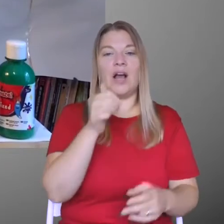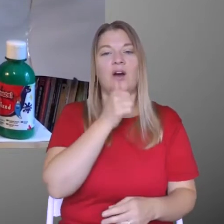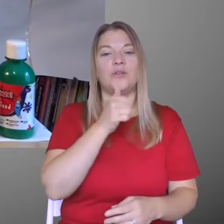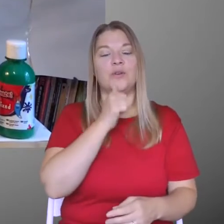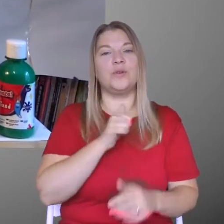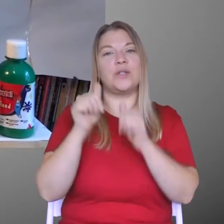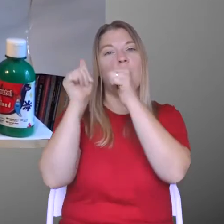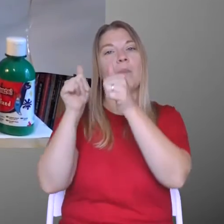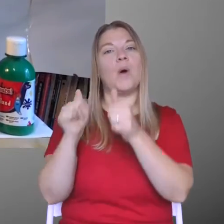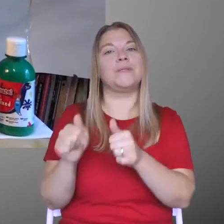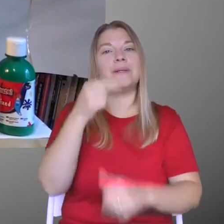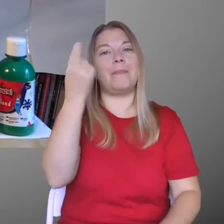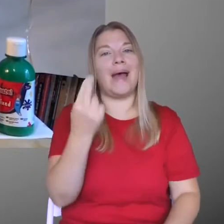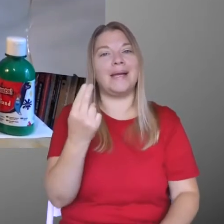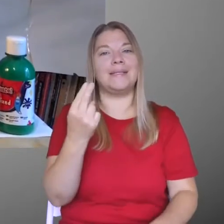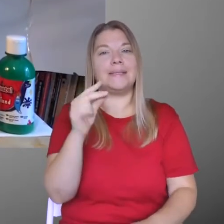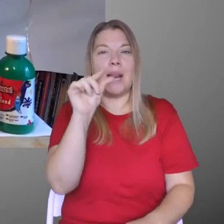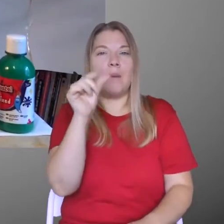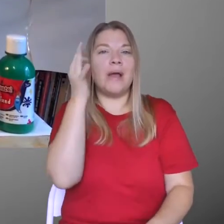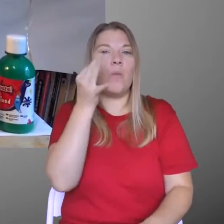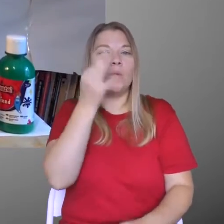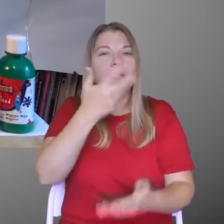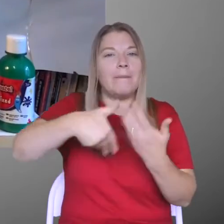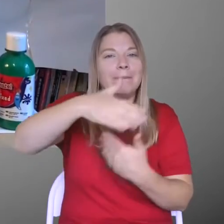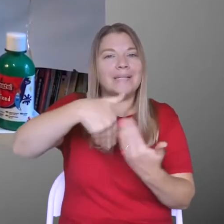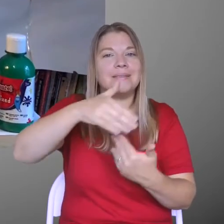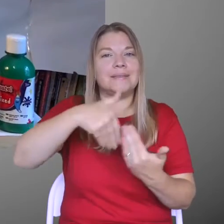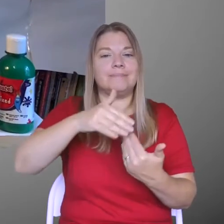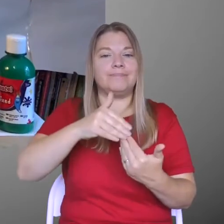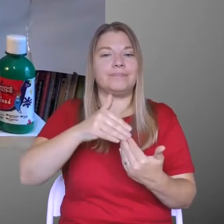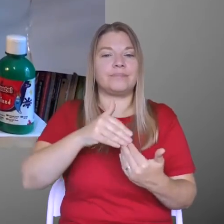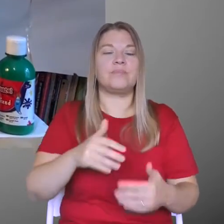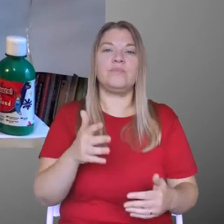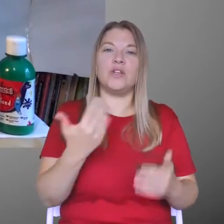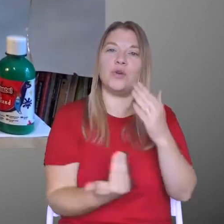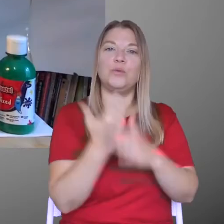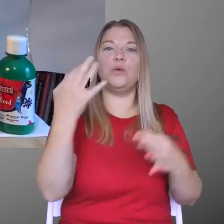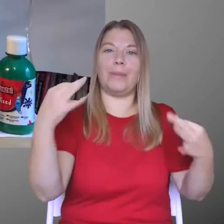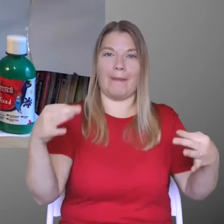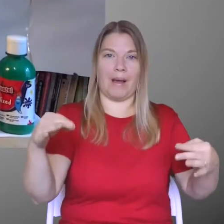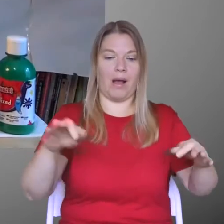down poster paint. So you need a clean piece of paper.